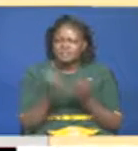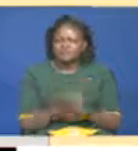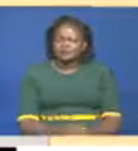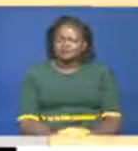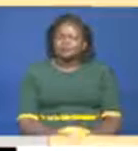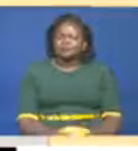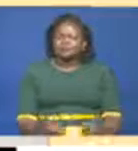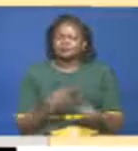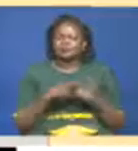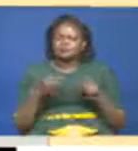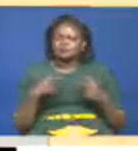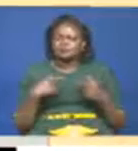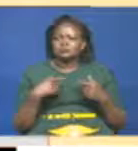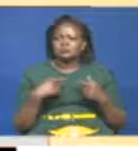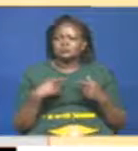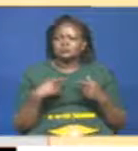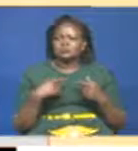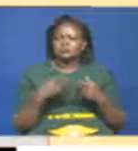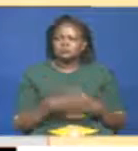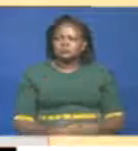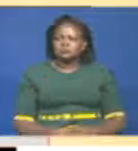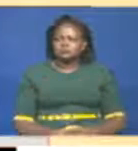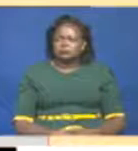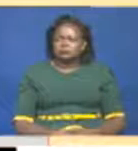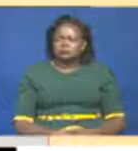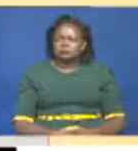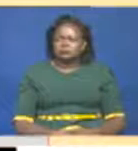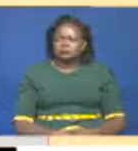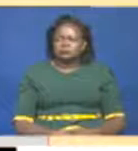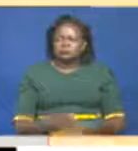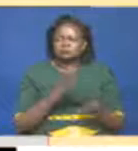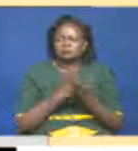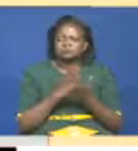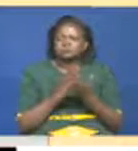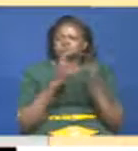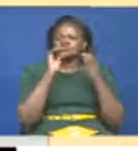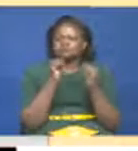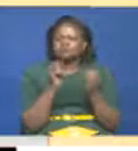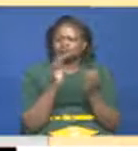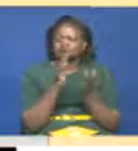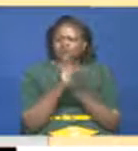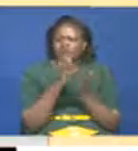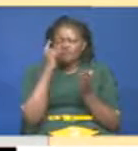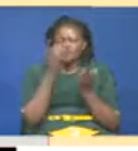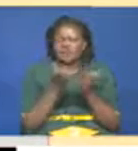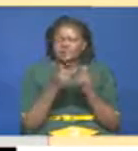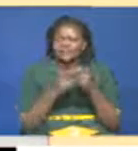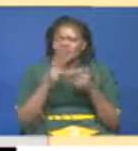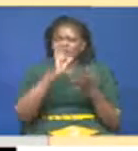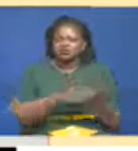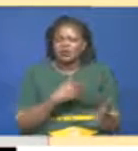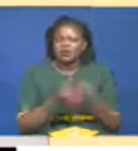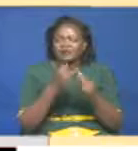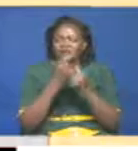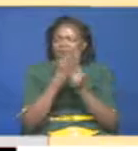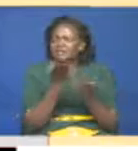But they are bankable anyway. Yeah? They are bankable business anyway. Yeah? So the structuring makes it a